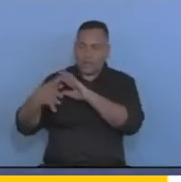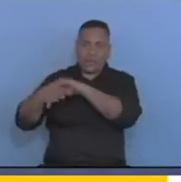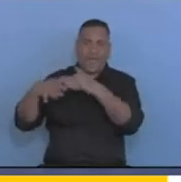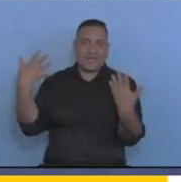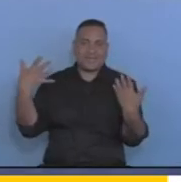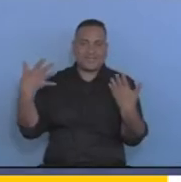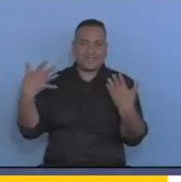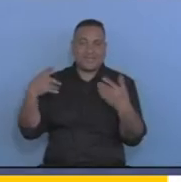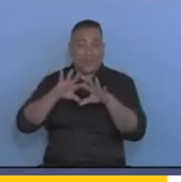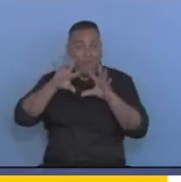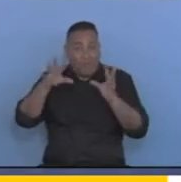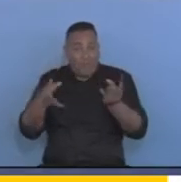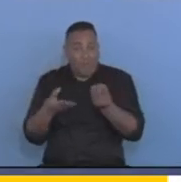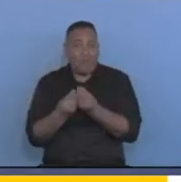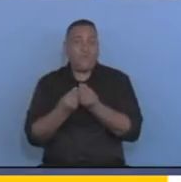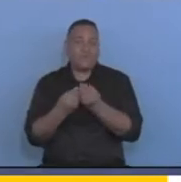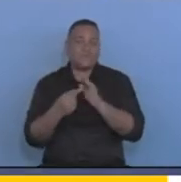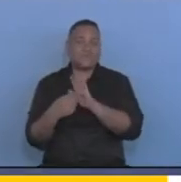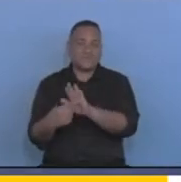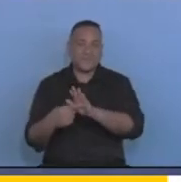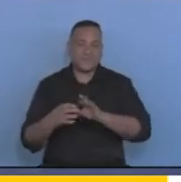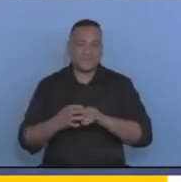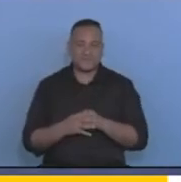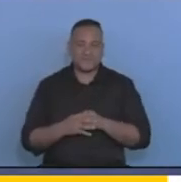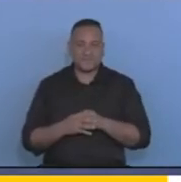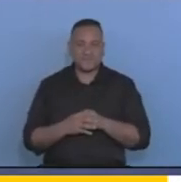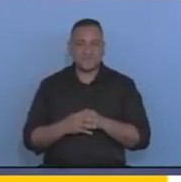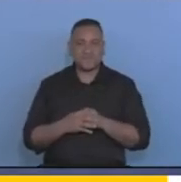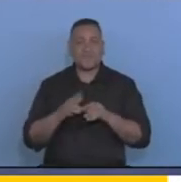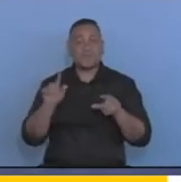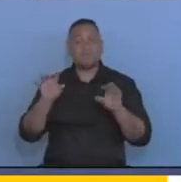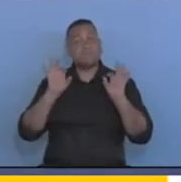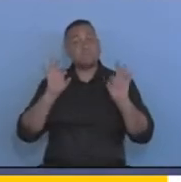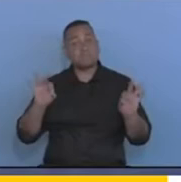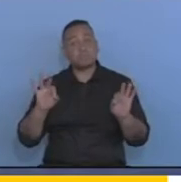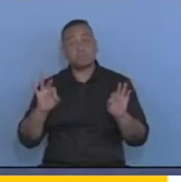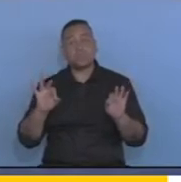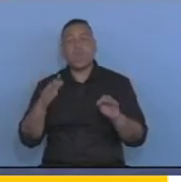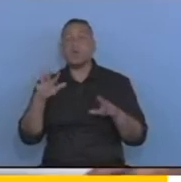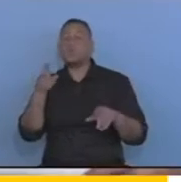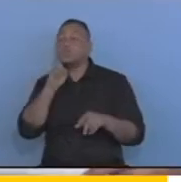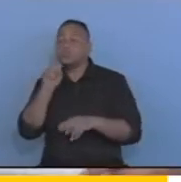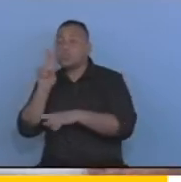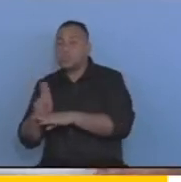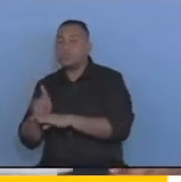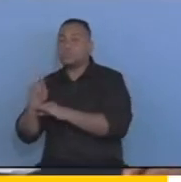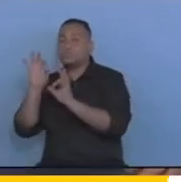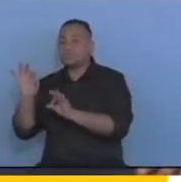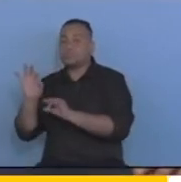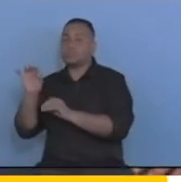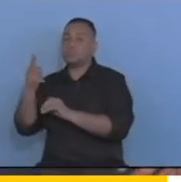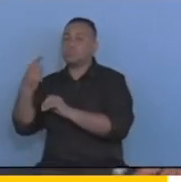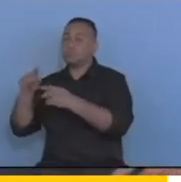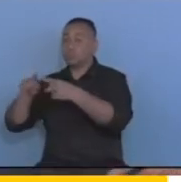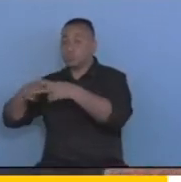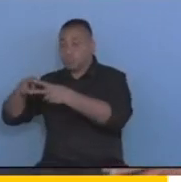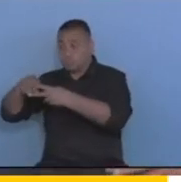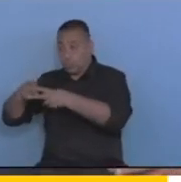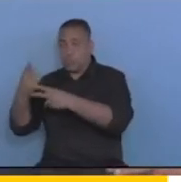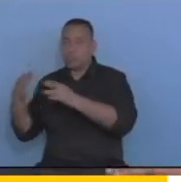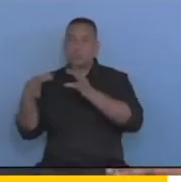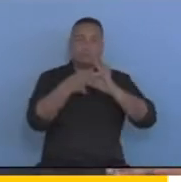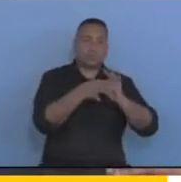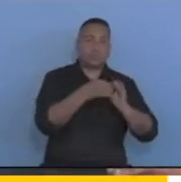they say, use the proper tool for the proper job. Proper job. And that is what we do in hand skills. I always get told